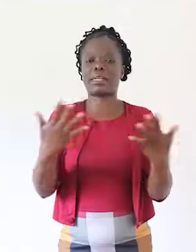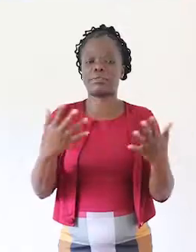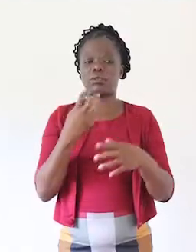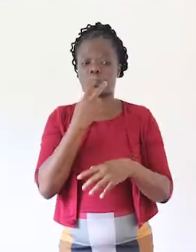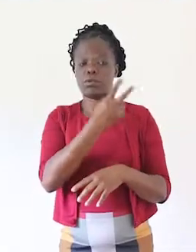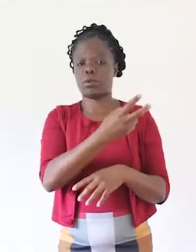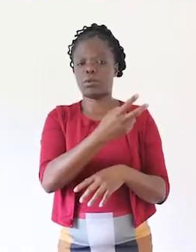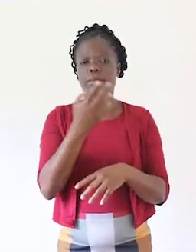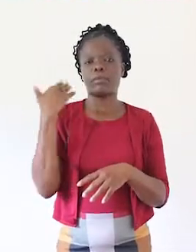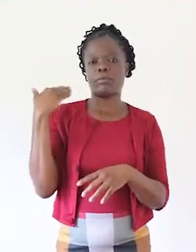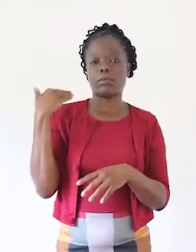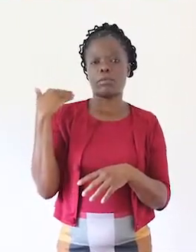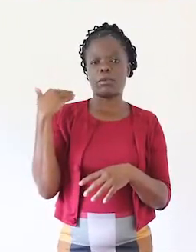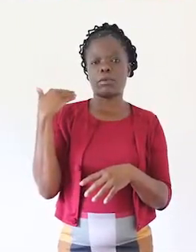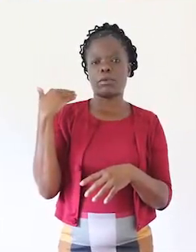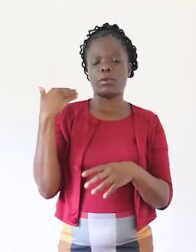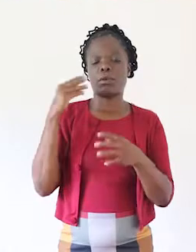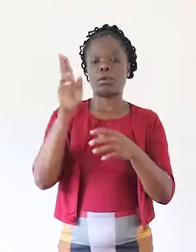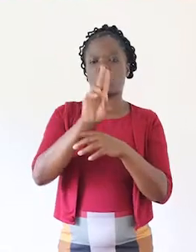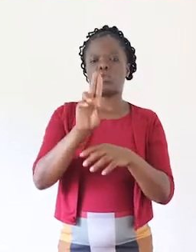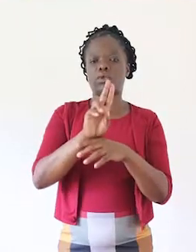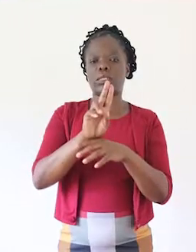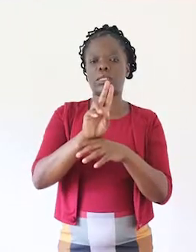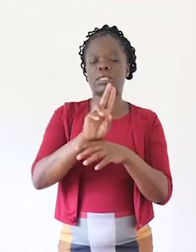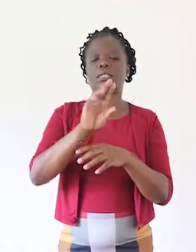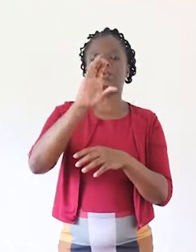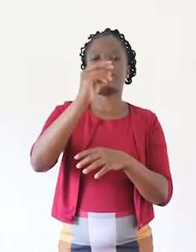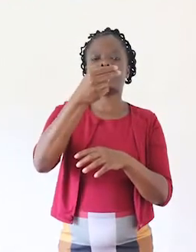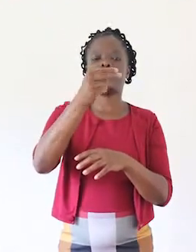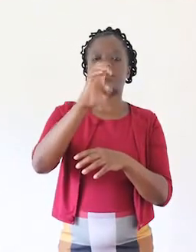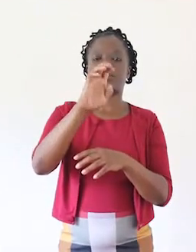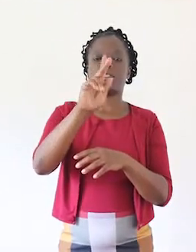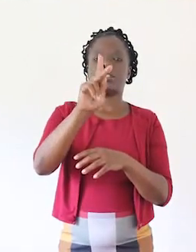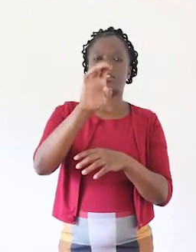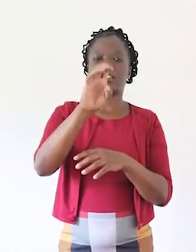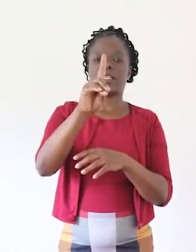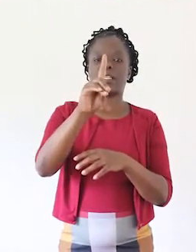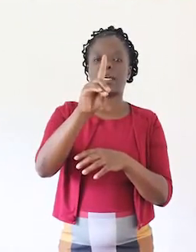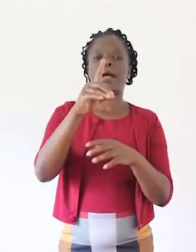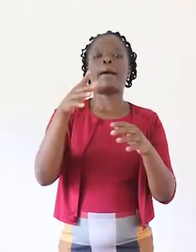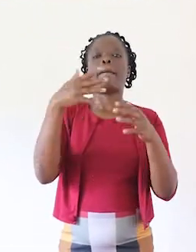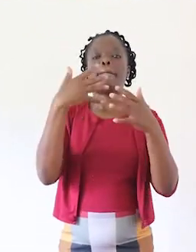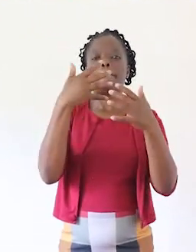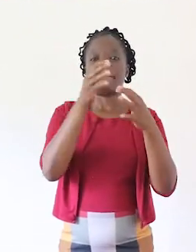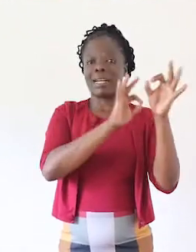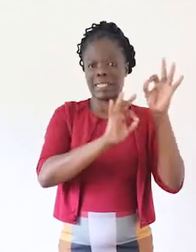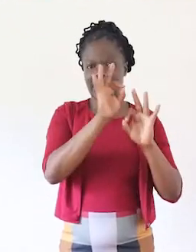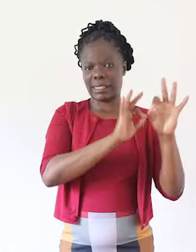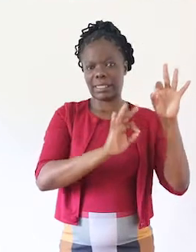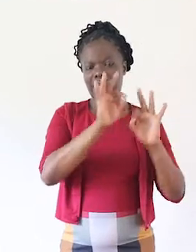sew. So this loom machine we use what is called checked pattern. Checked pattern.